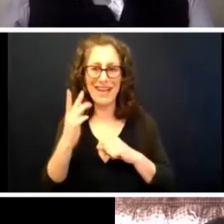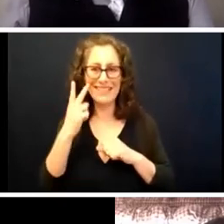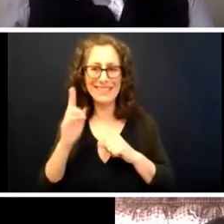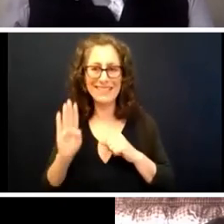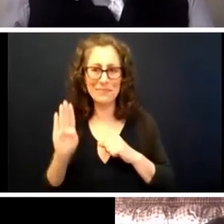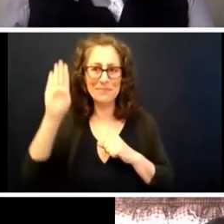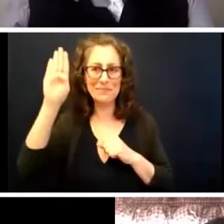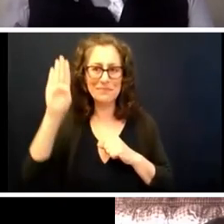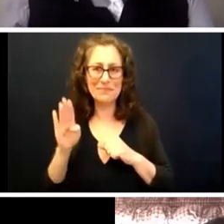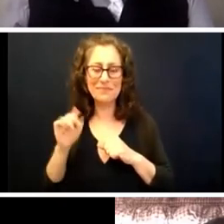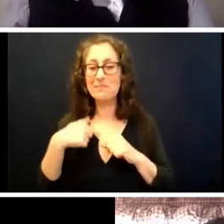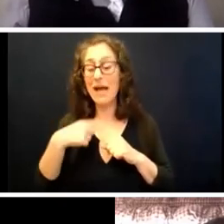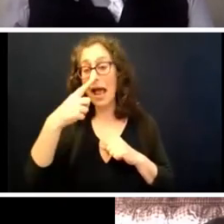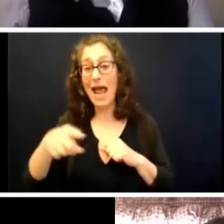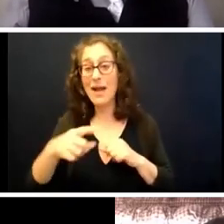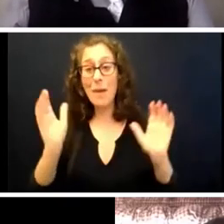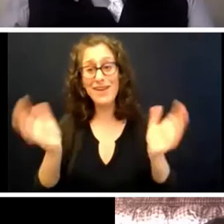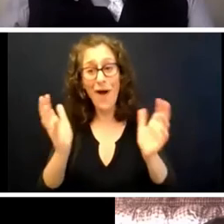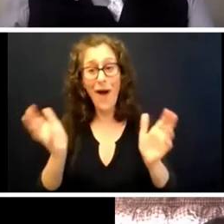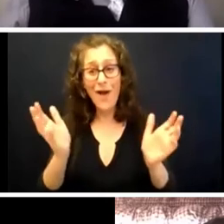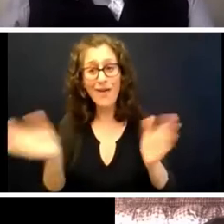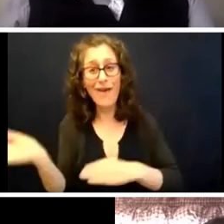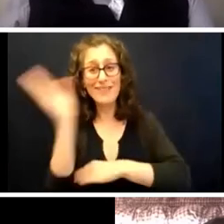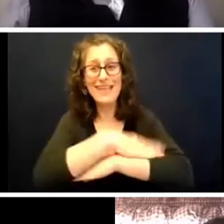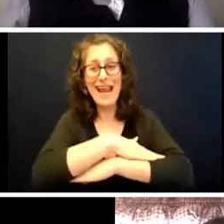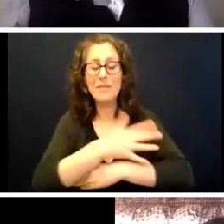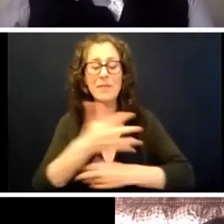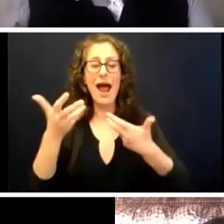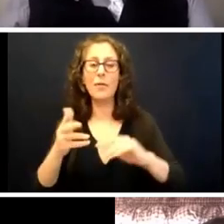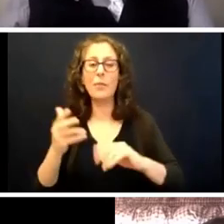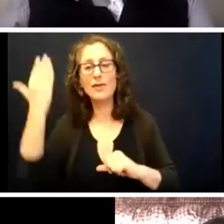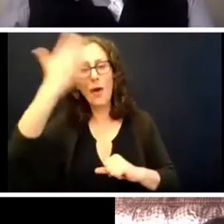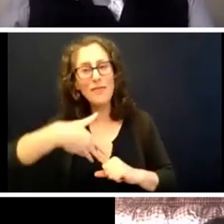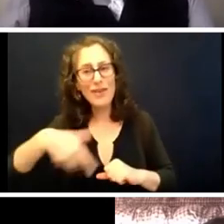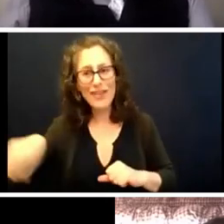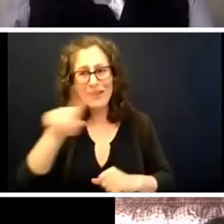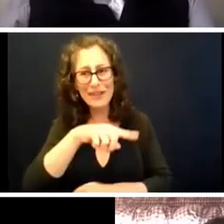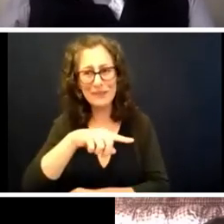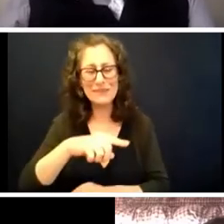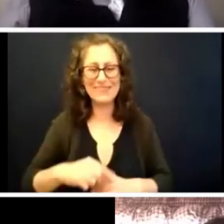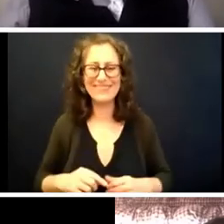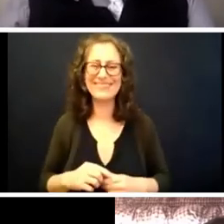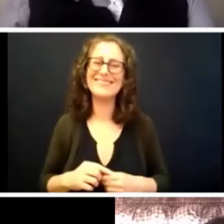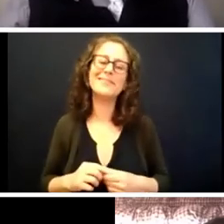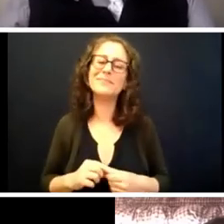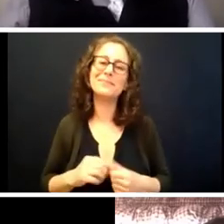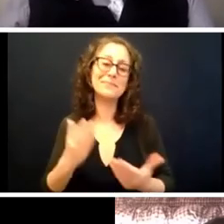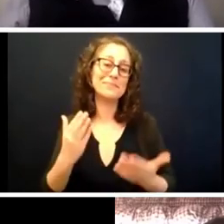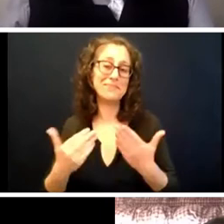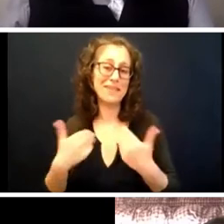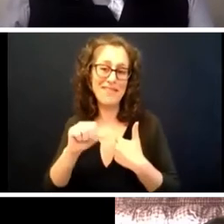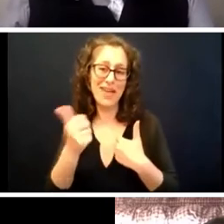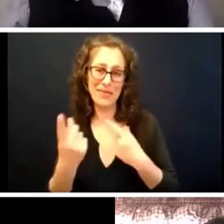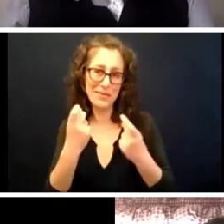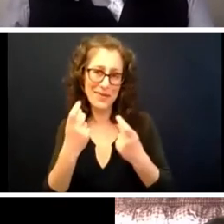But I can talk all day, so I don't want to go too talk too much about one thing if there are other questions out